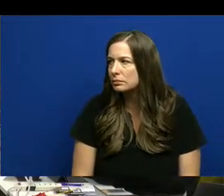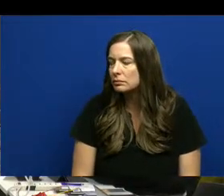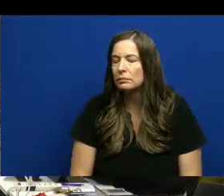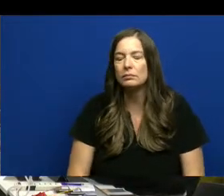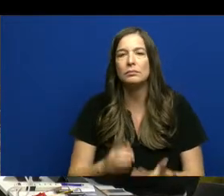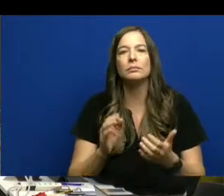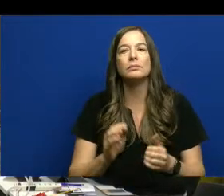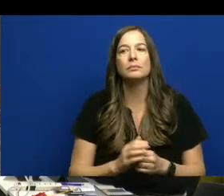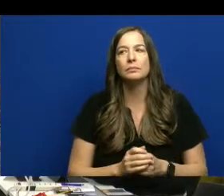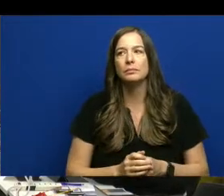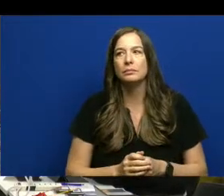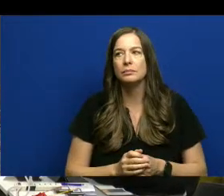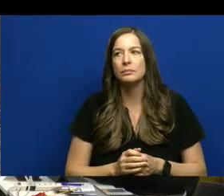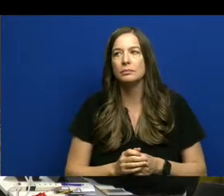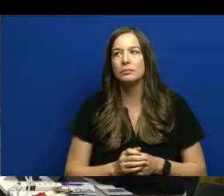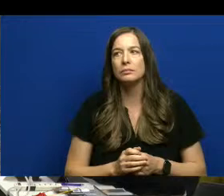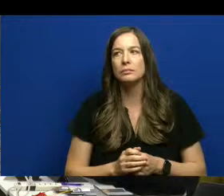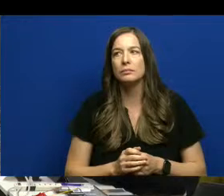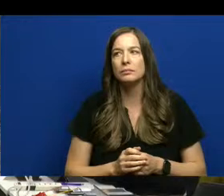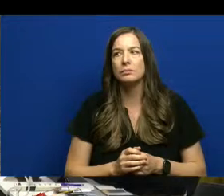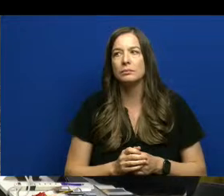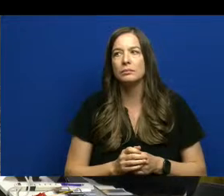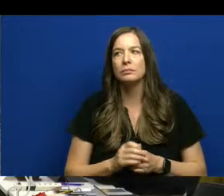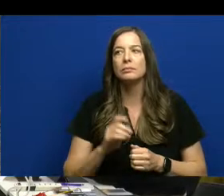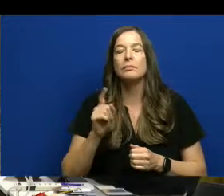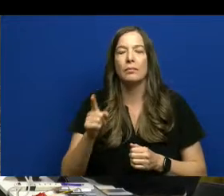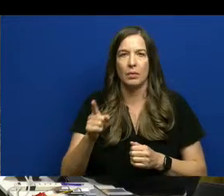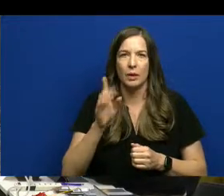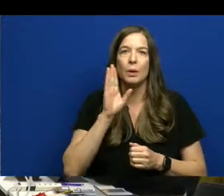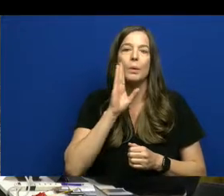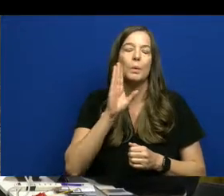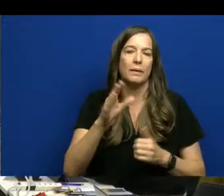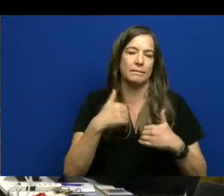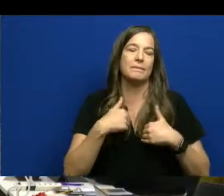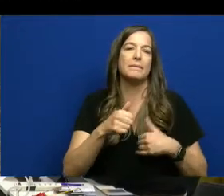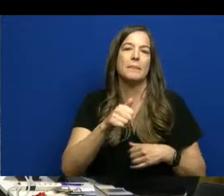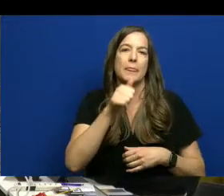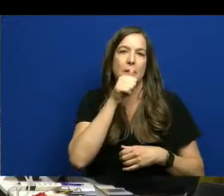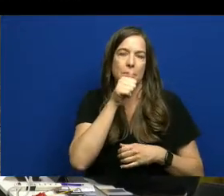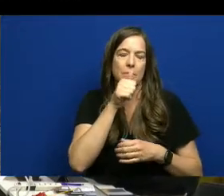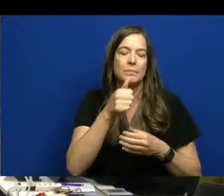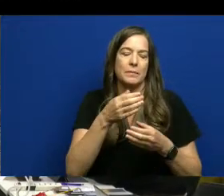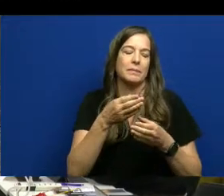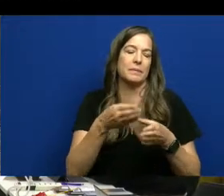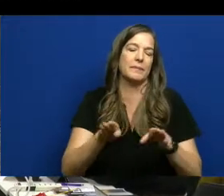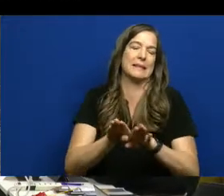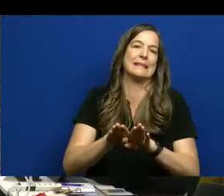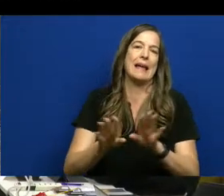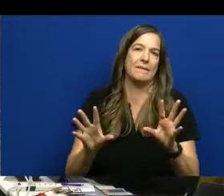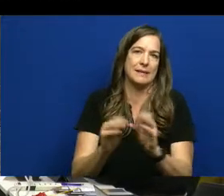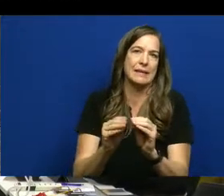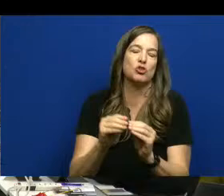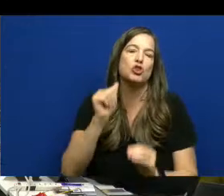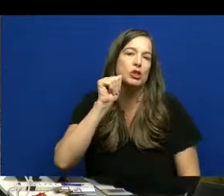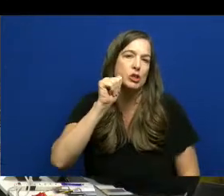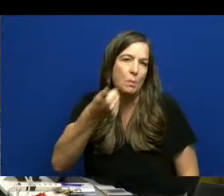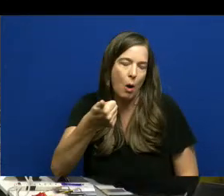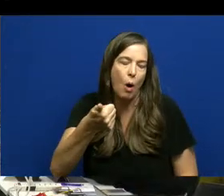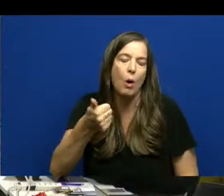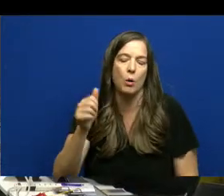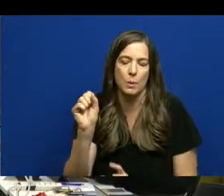There will be executive session tomorrow. This is Commissioner Goodstein. This is Commissioner Cianco. Yes, tomorrow will be executive session.